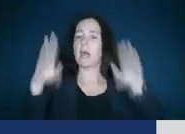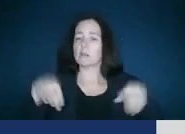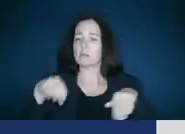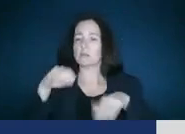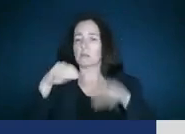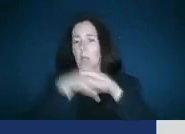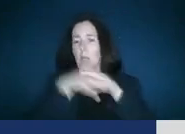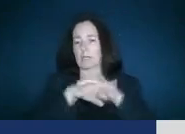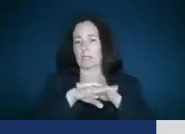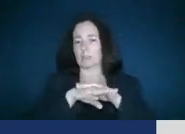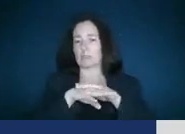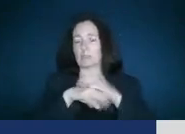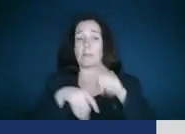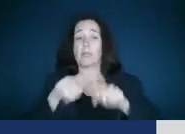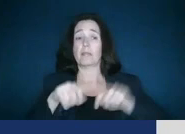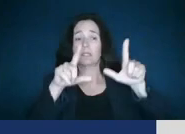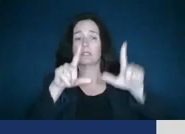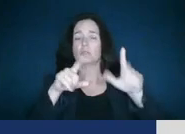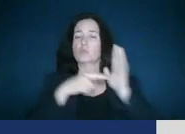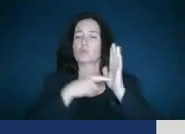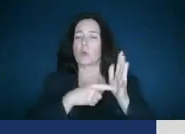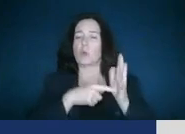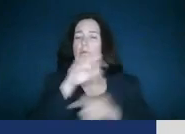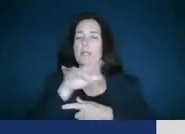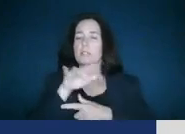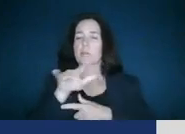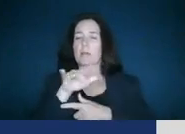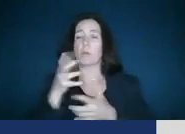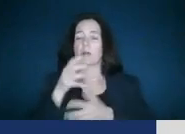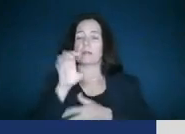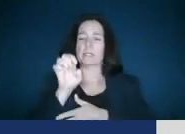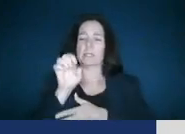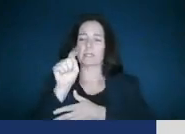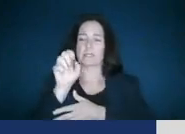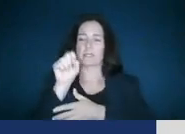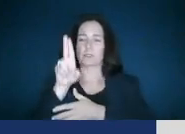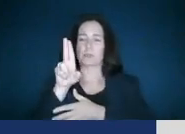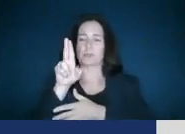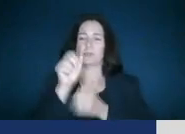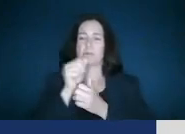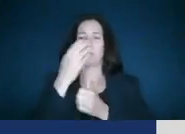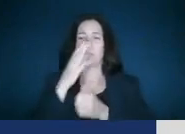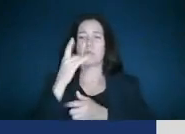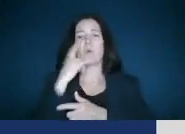slide contains finger spelling of the letters ETSU in blue and gold.